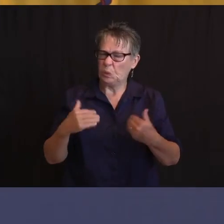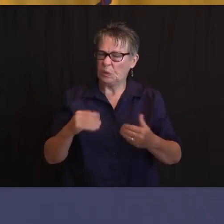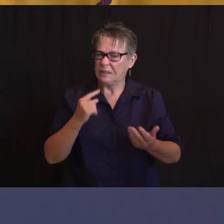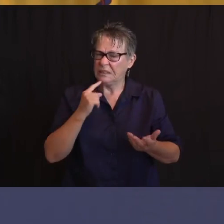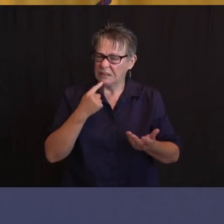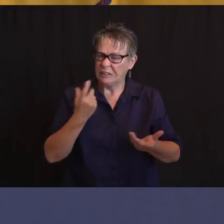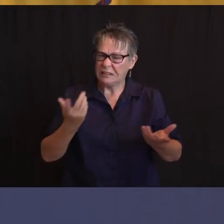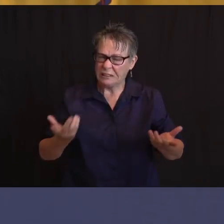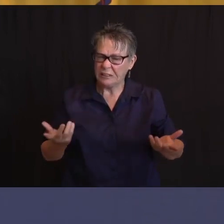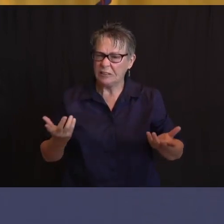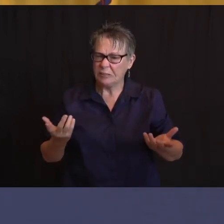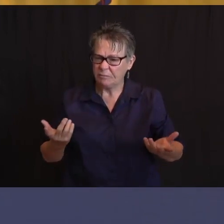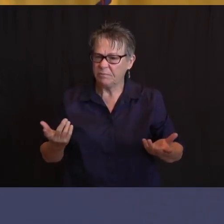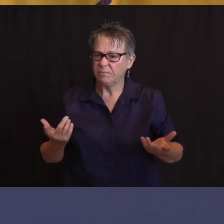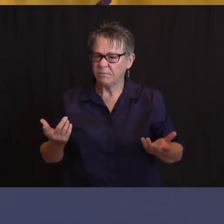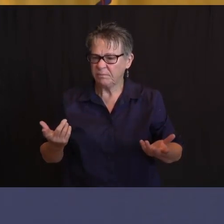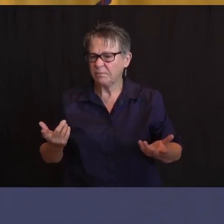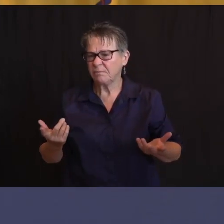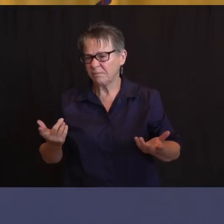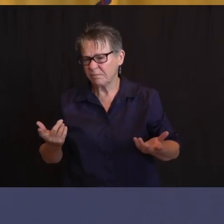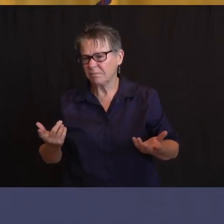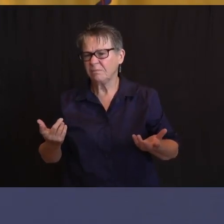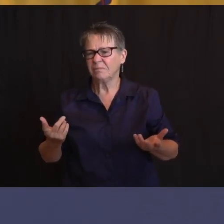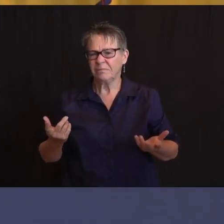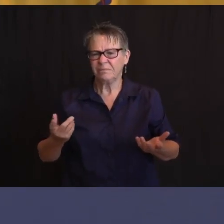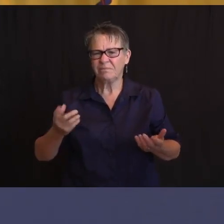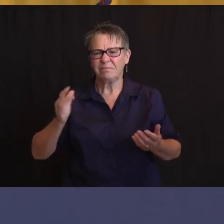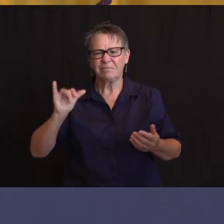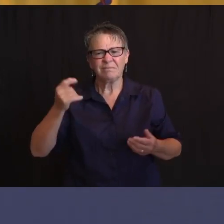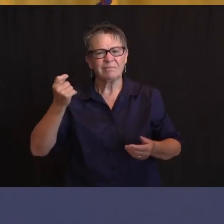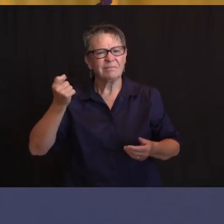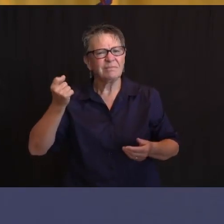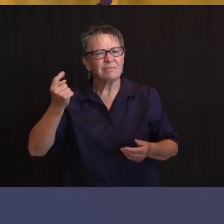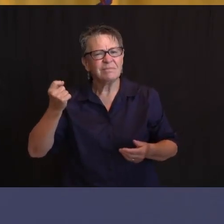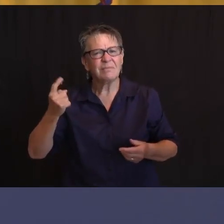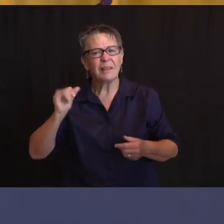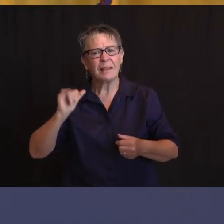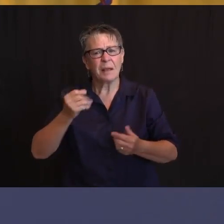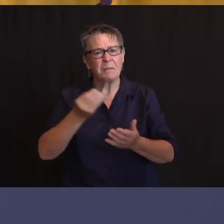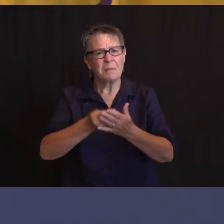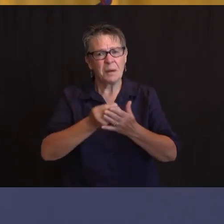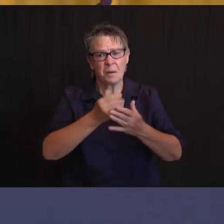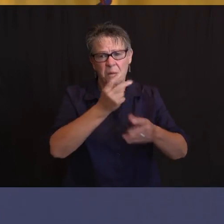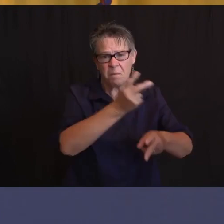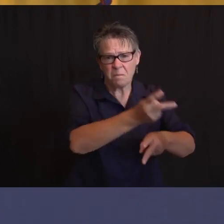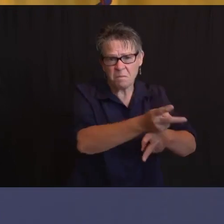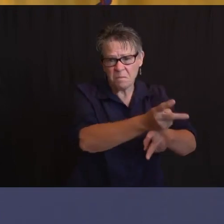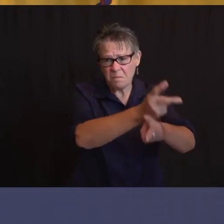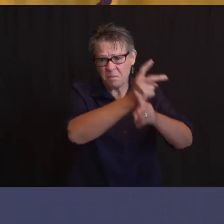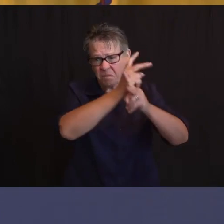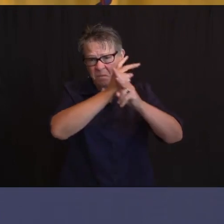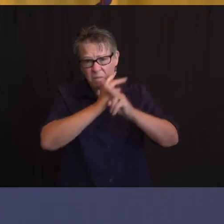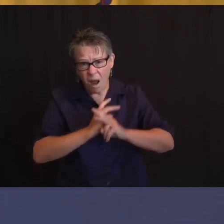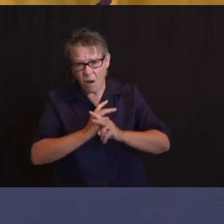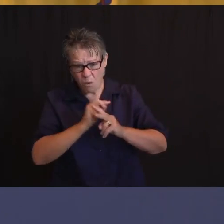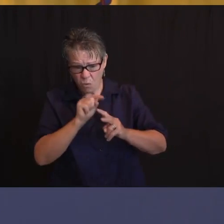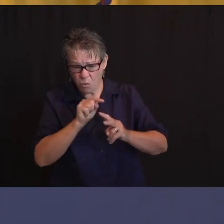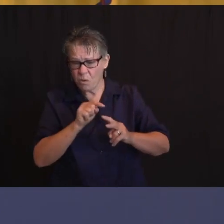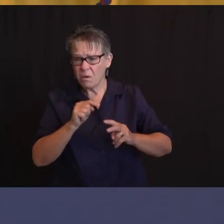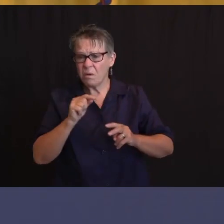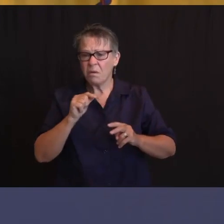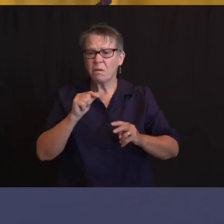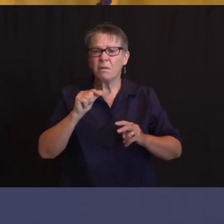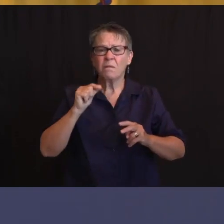and county cash assistance. The federal government needs to step in here for that, for sure, because we need